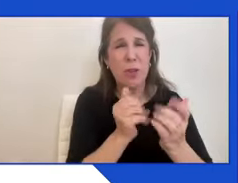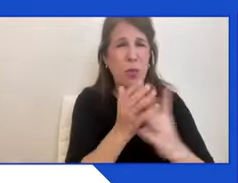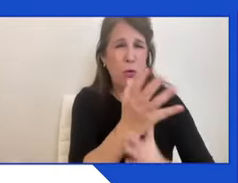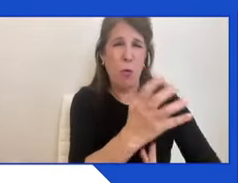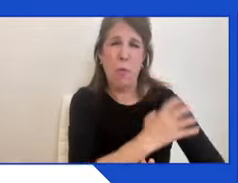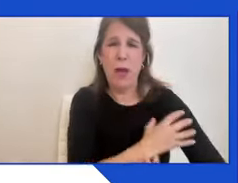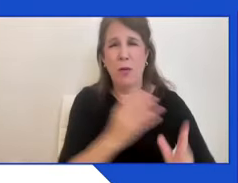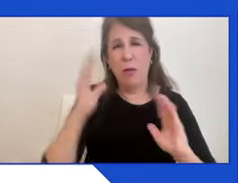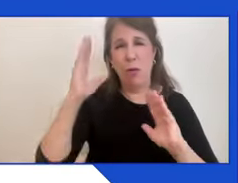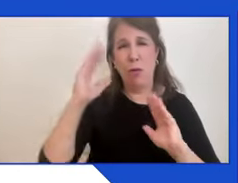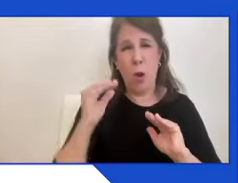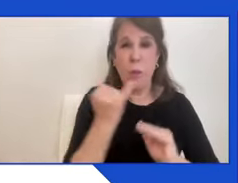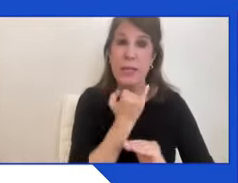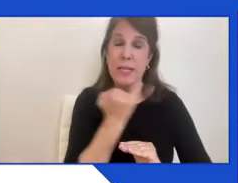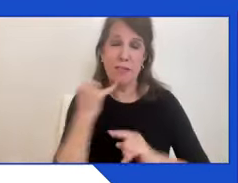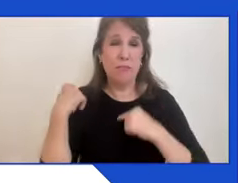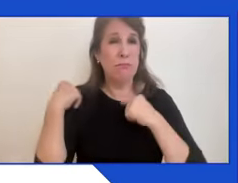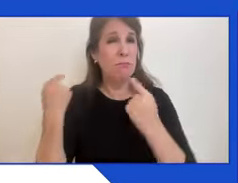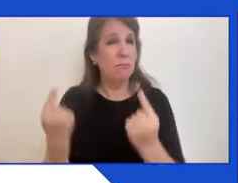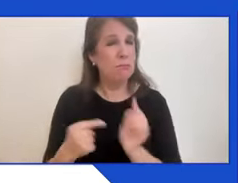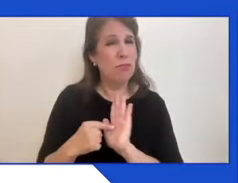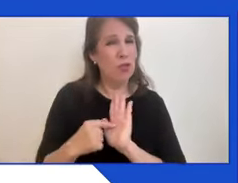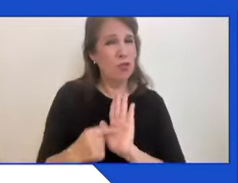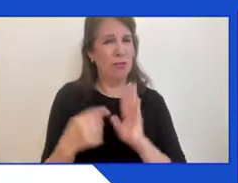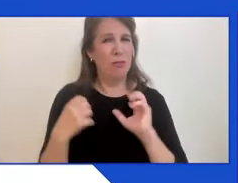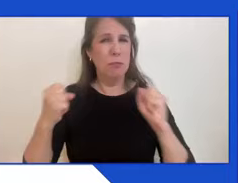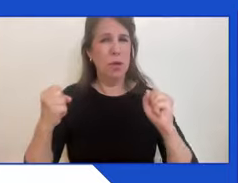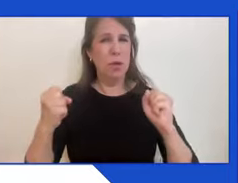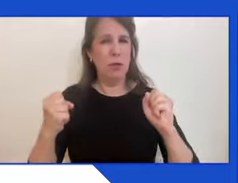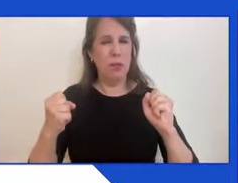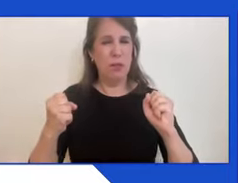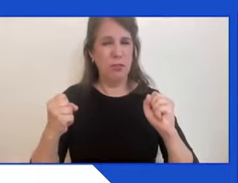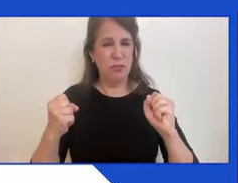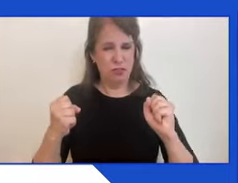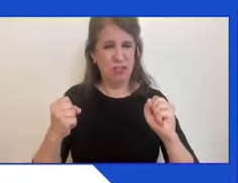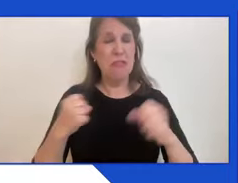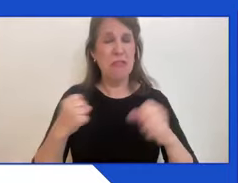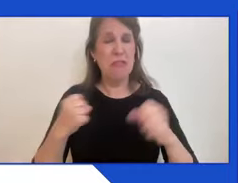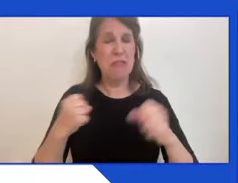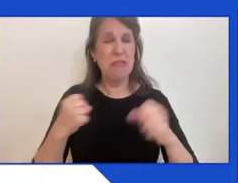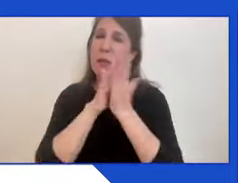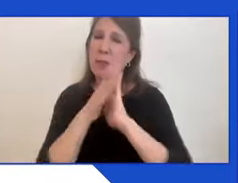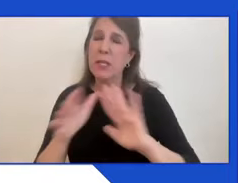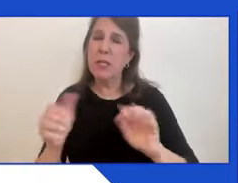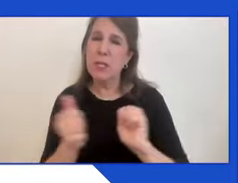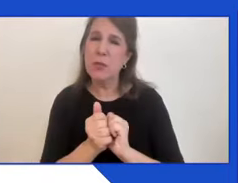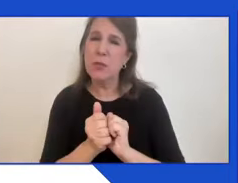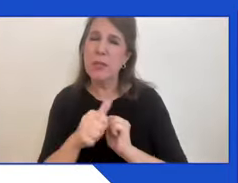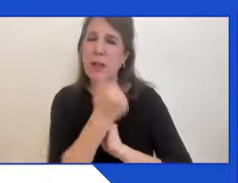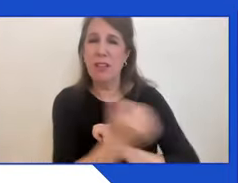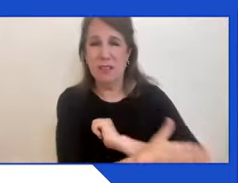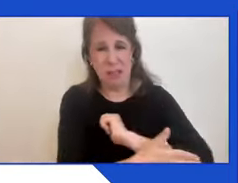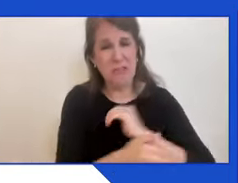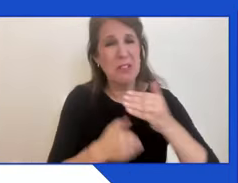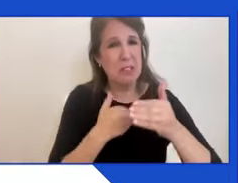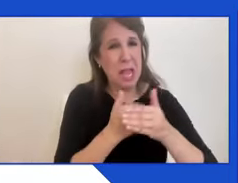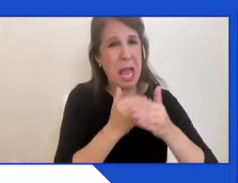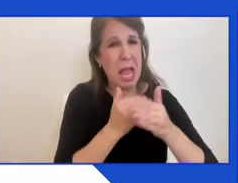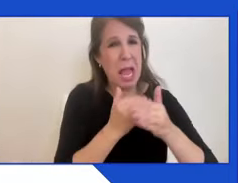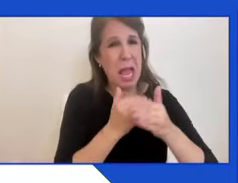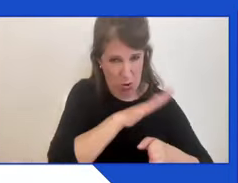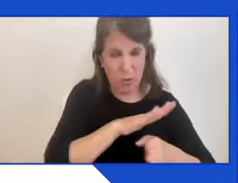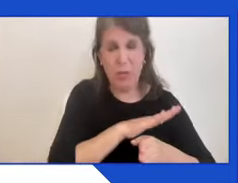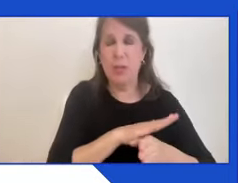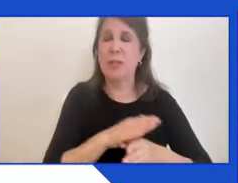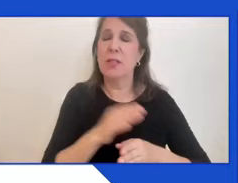has demonstrated the courage to make peace with its neighbors. Israel has always proved that it has